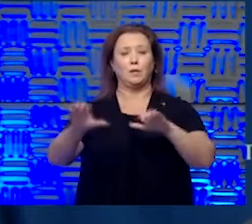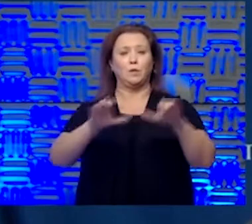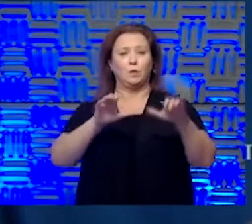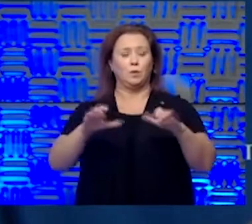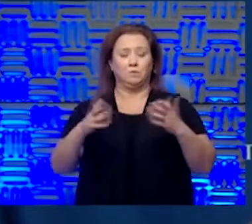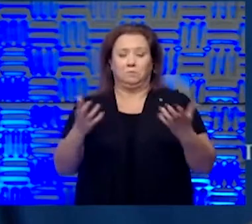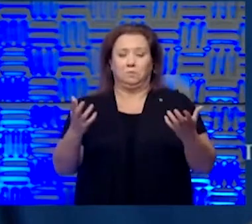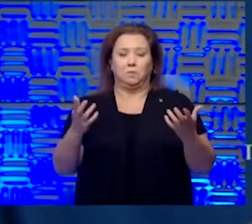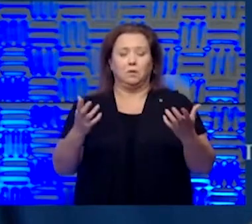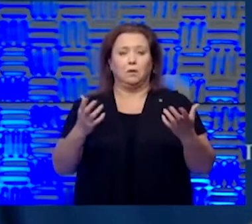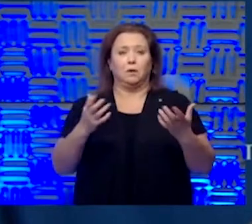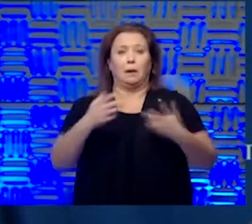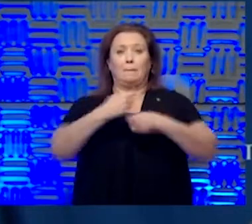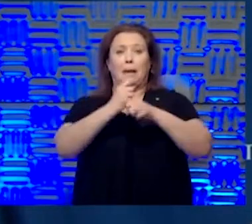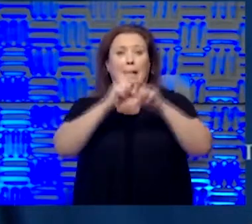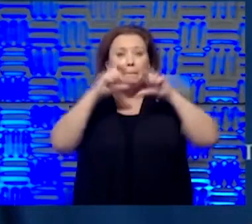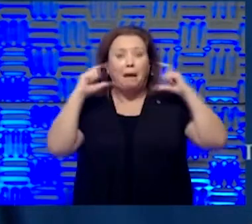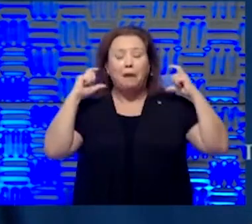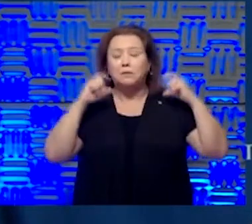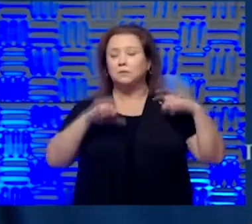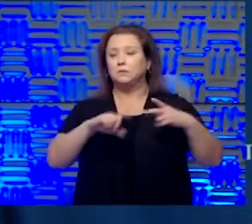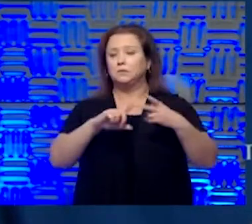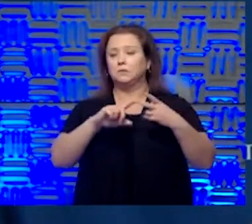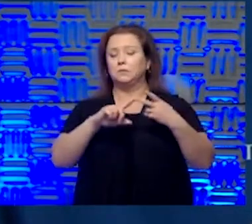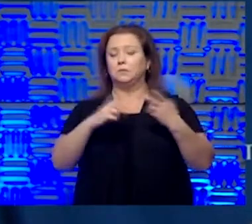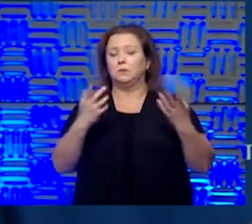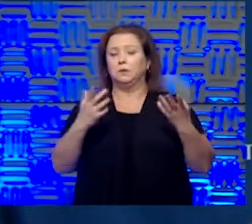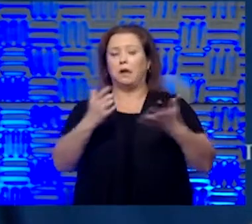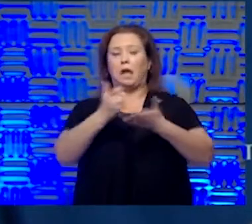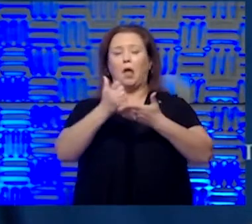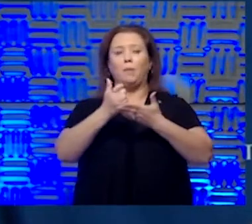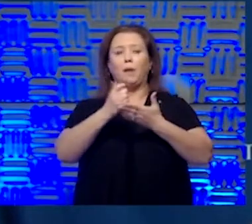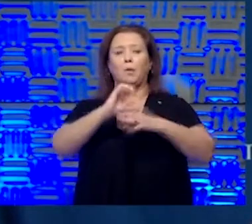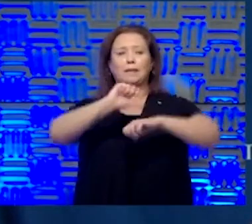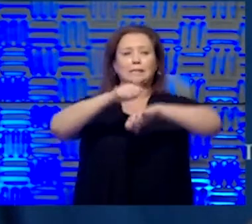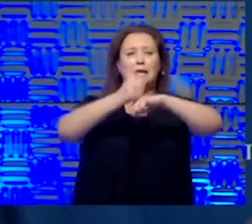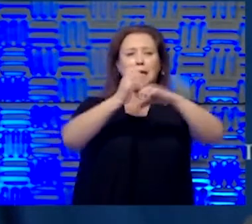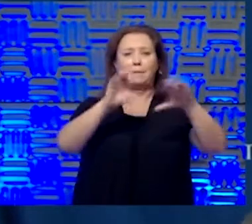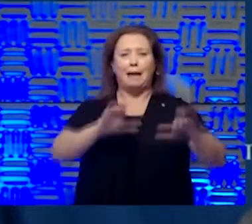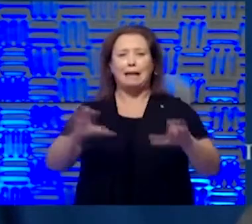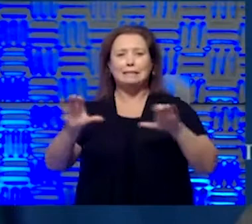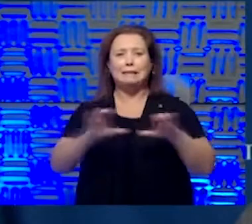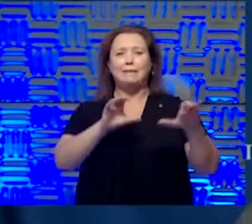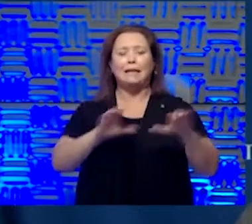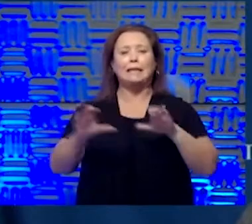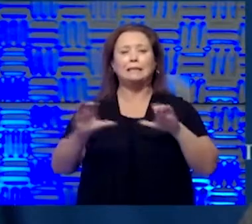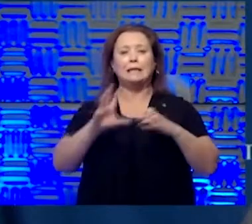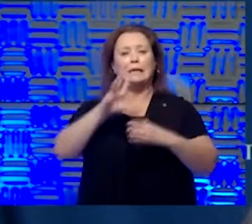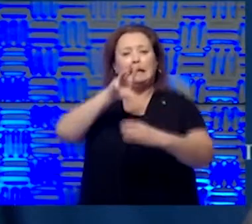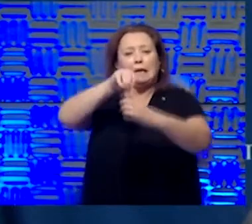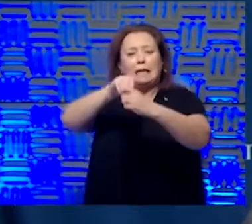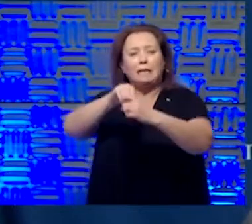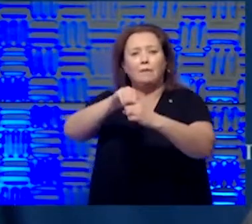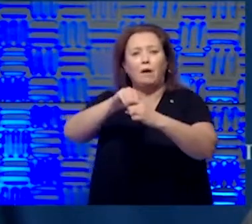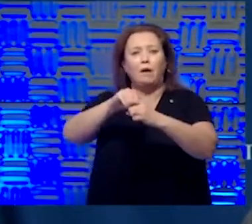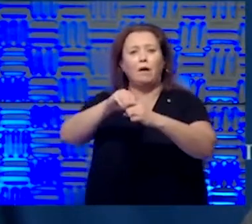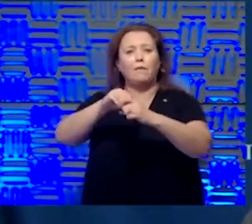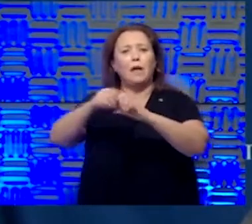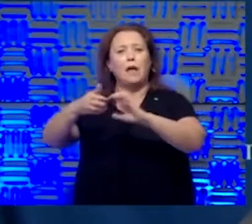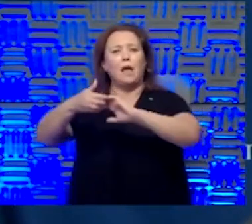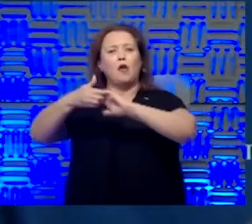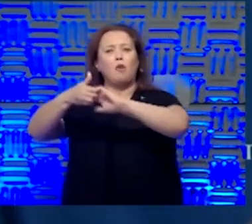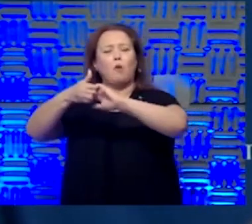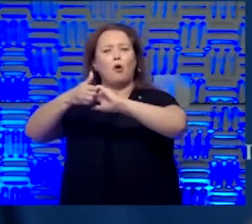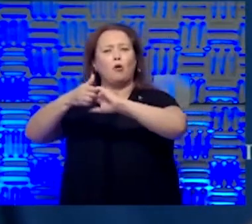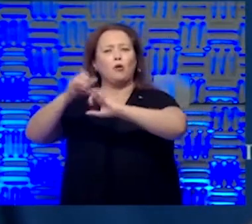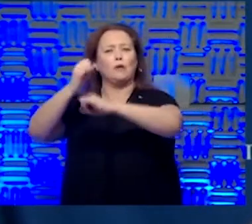whether it's making masks or helping with coordination of activities, getting involved with some of our partner institution groups,